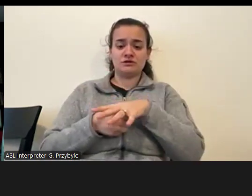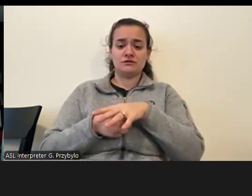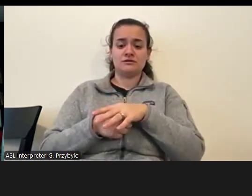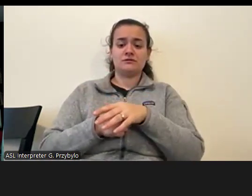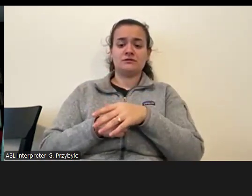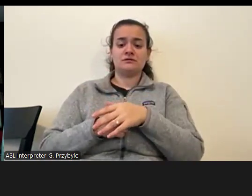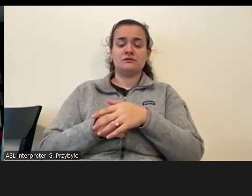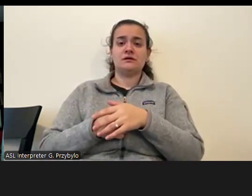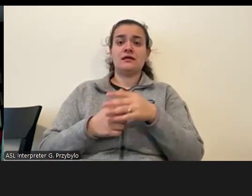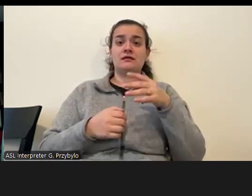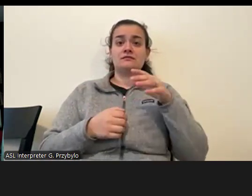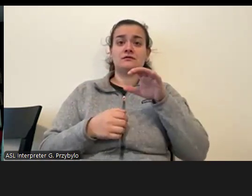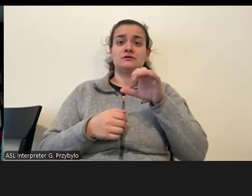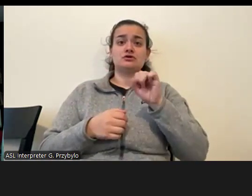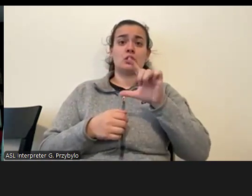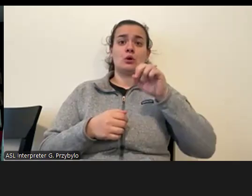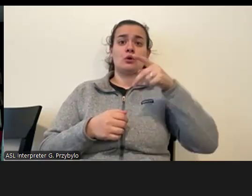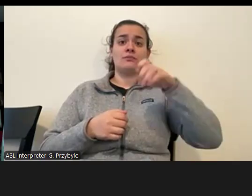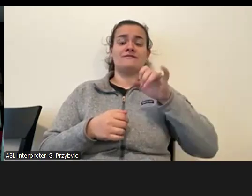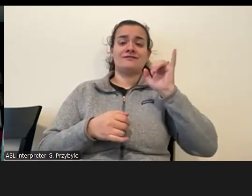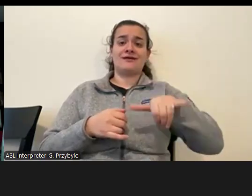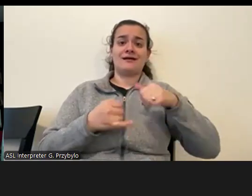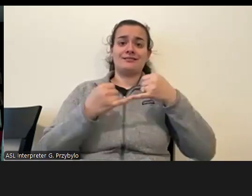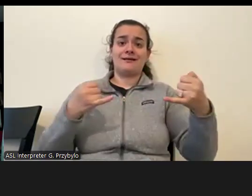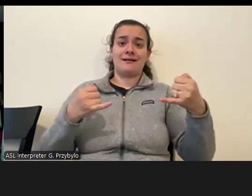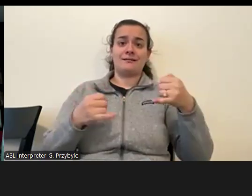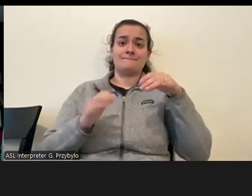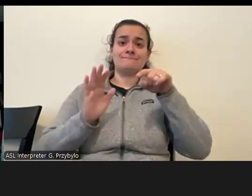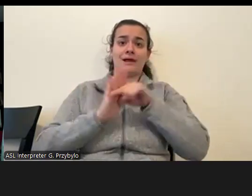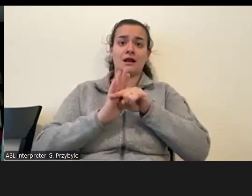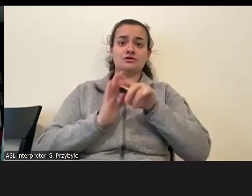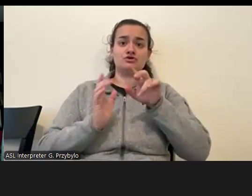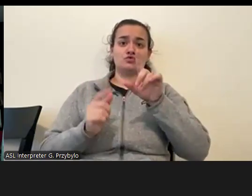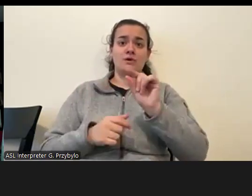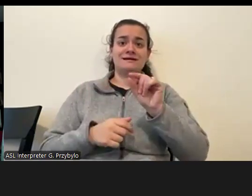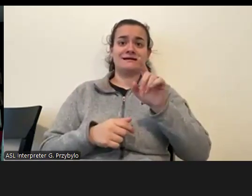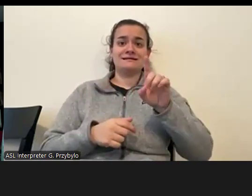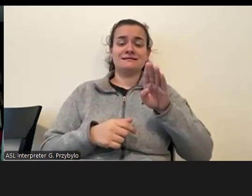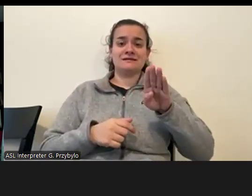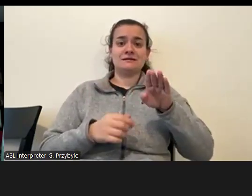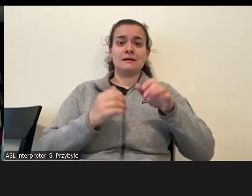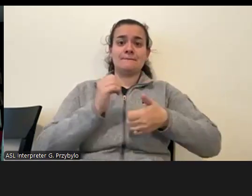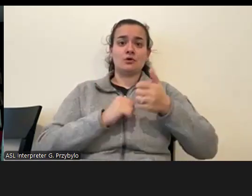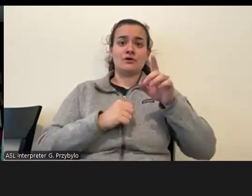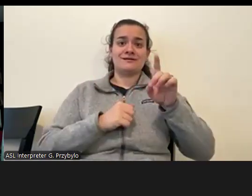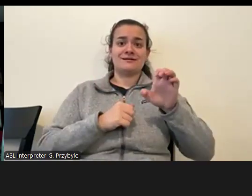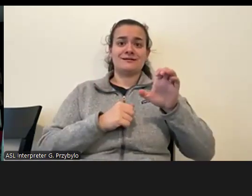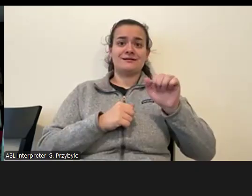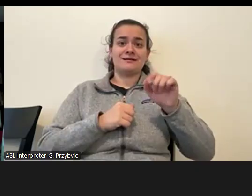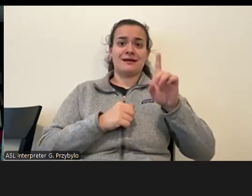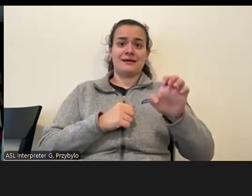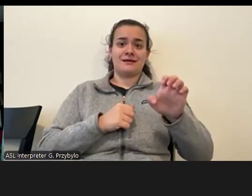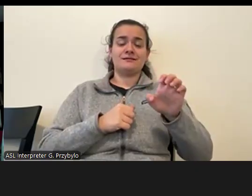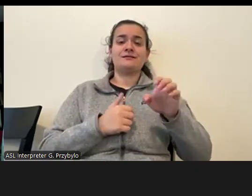that line, of course, minus 20 dB per decade. And the